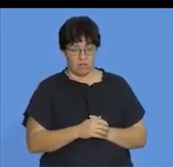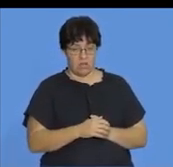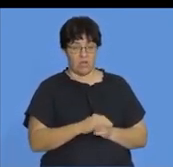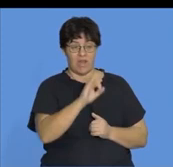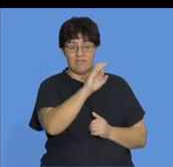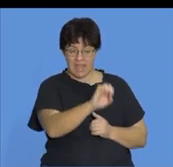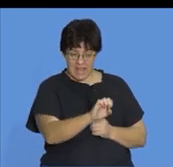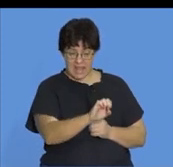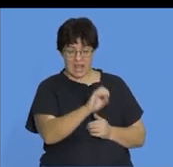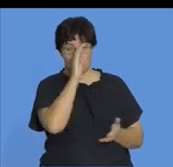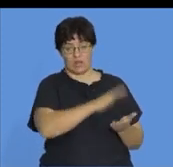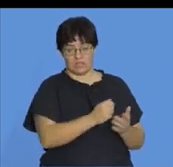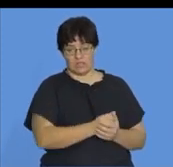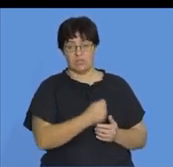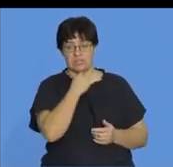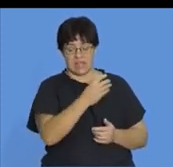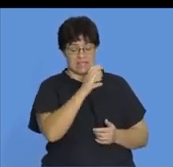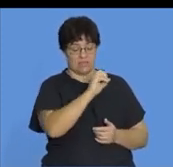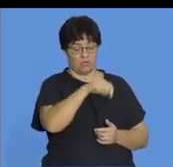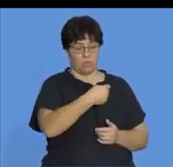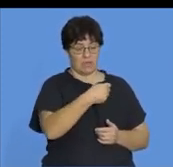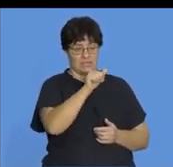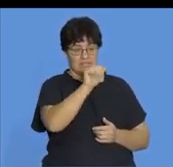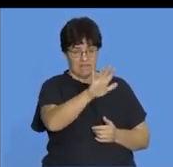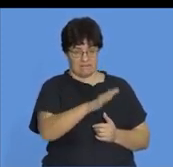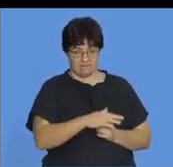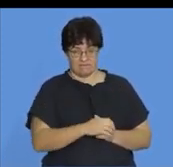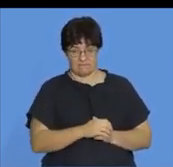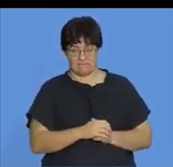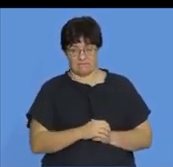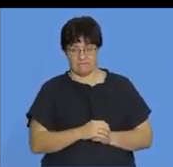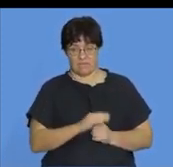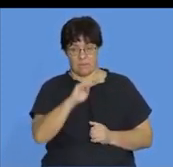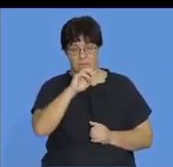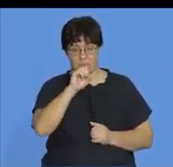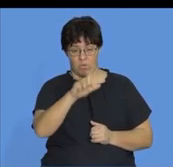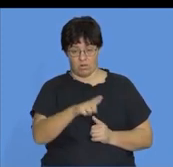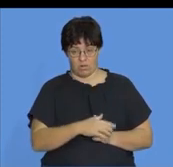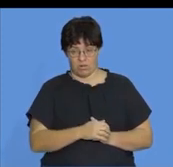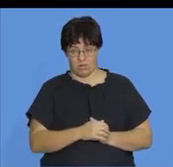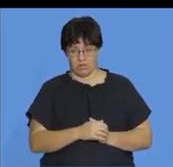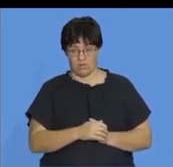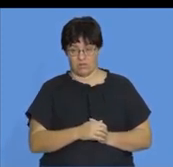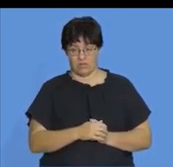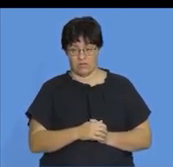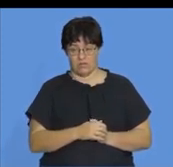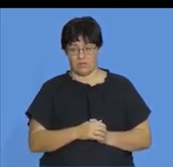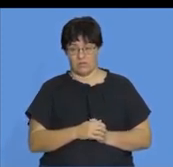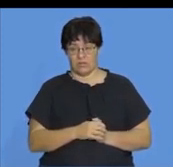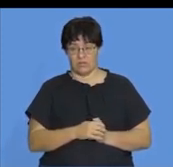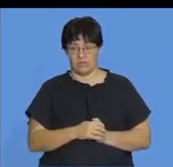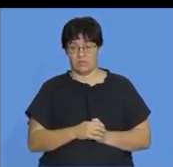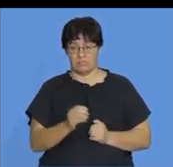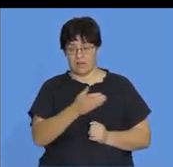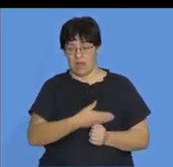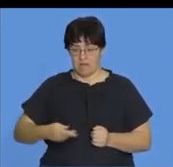iron did react? We said 0.65, okay, moles. So